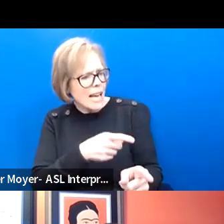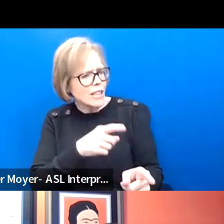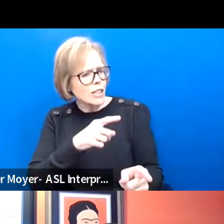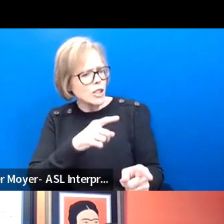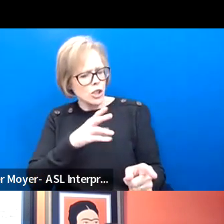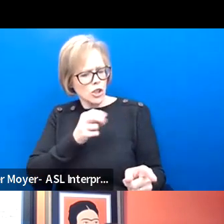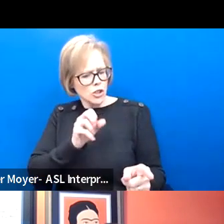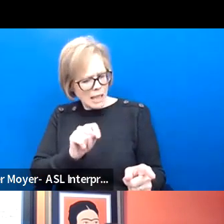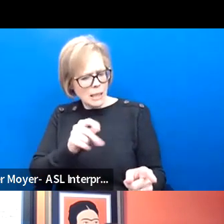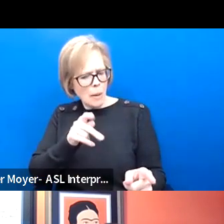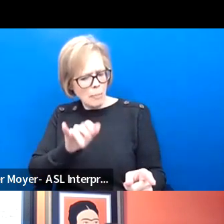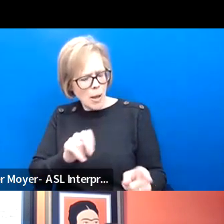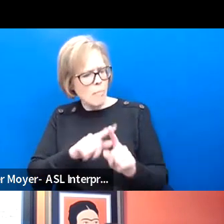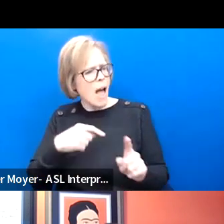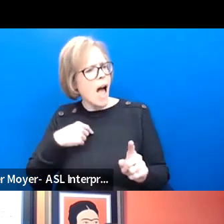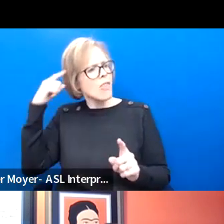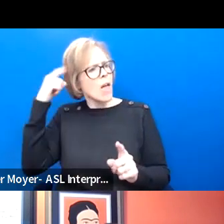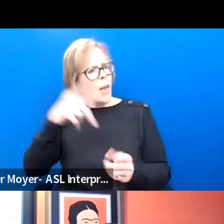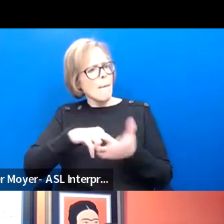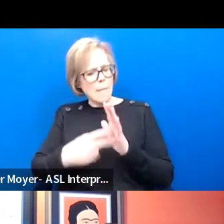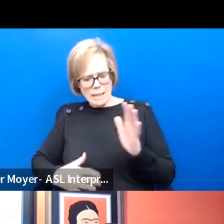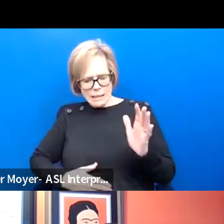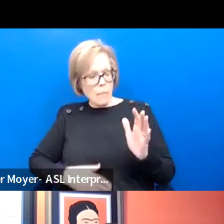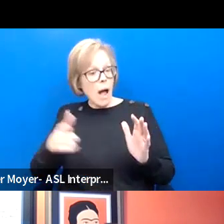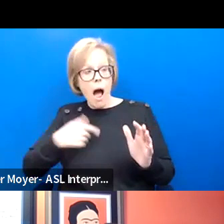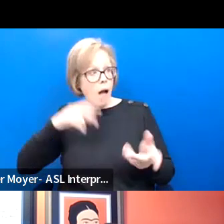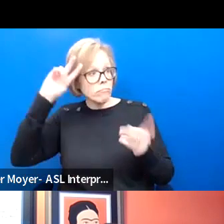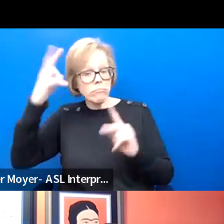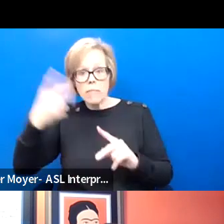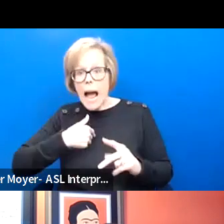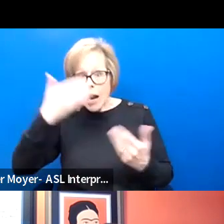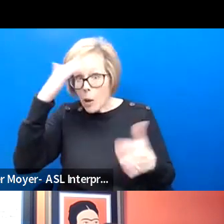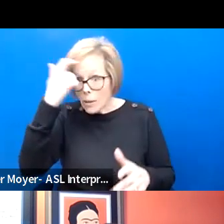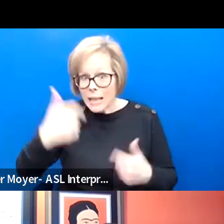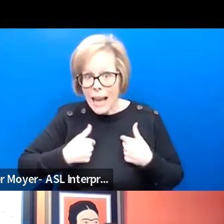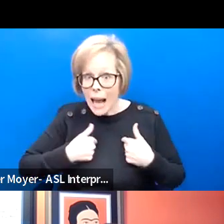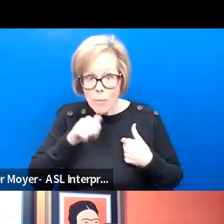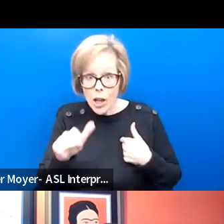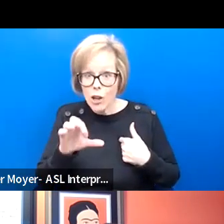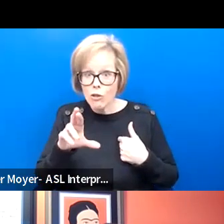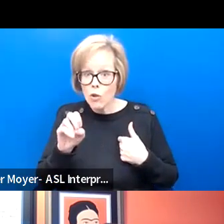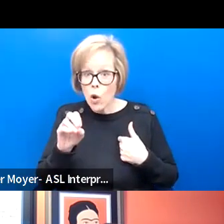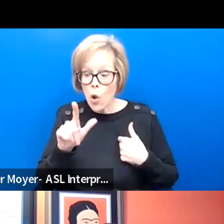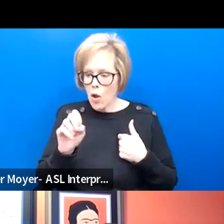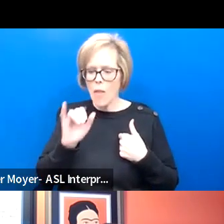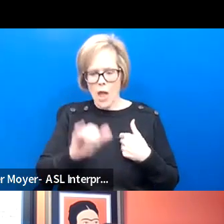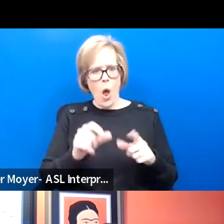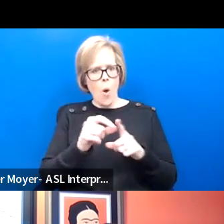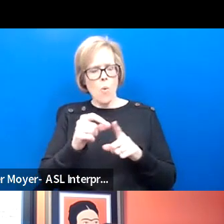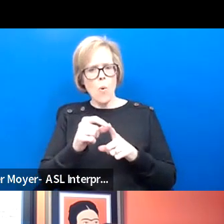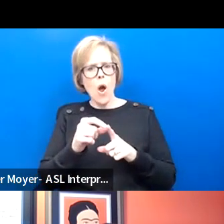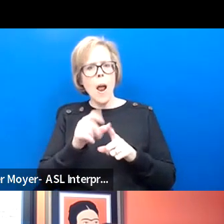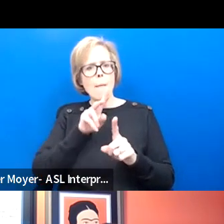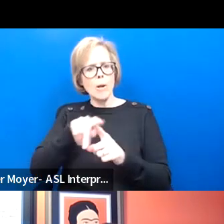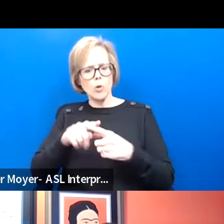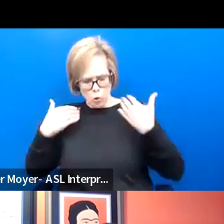chest pain, but I thought they meant stomach and did not know, because I'm not Creole, that that word actually applies to the trunk. And